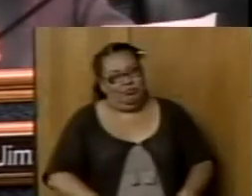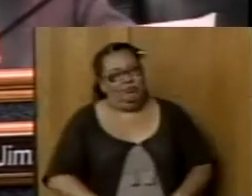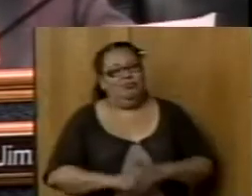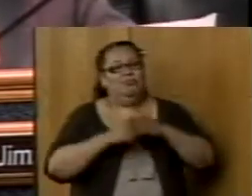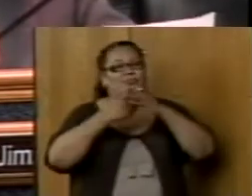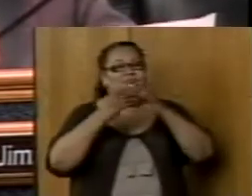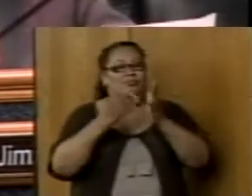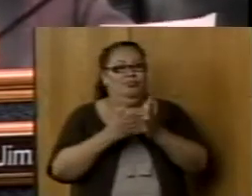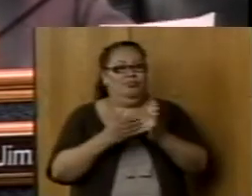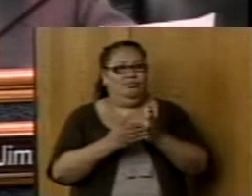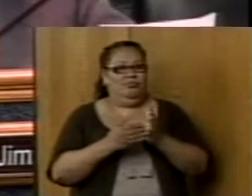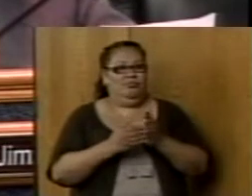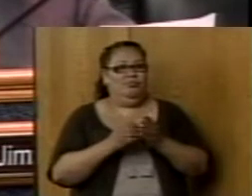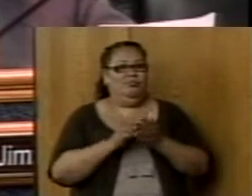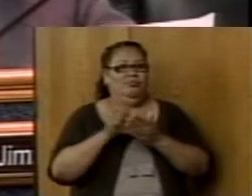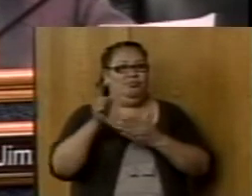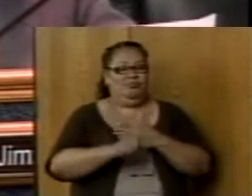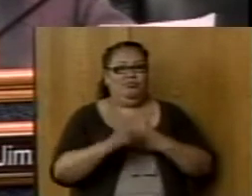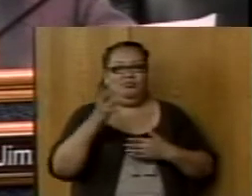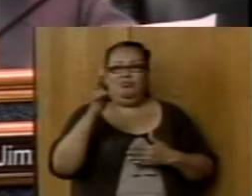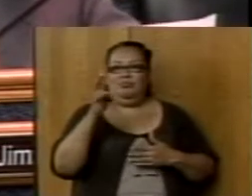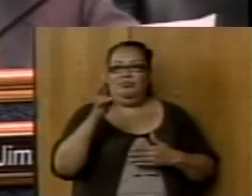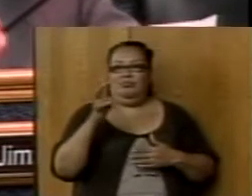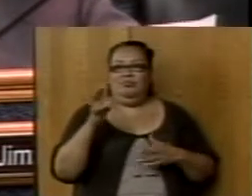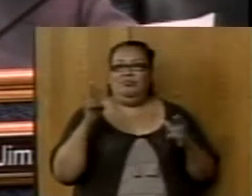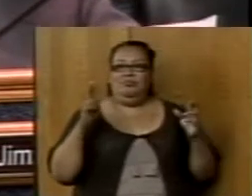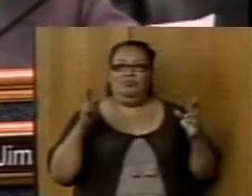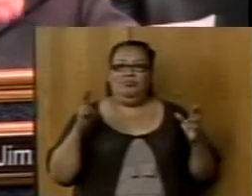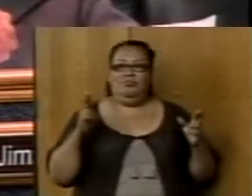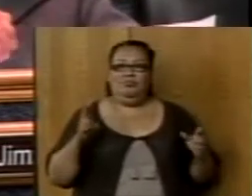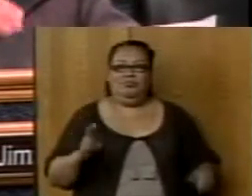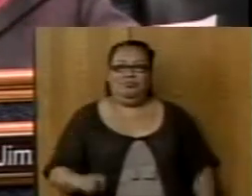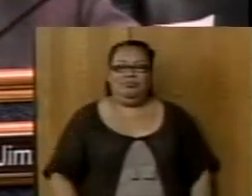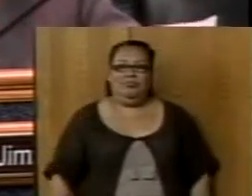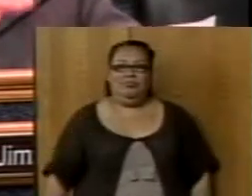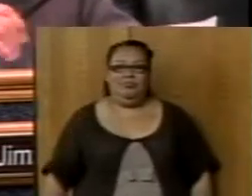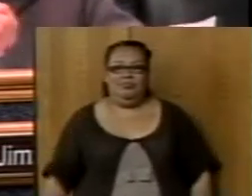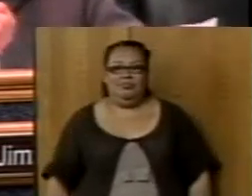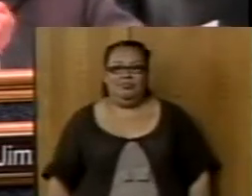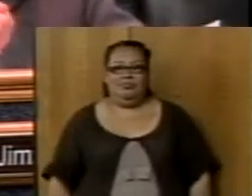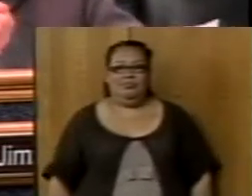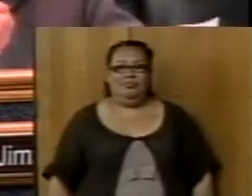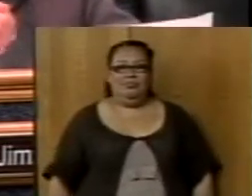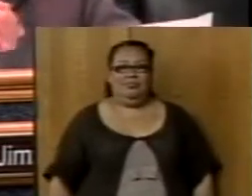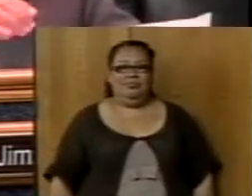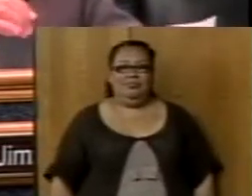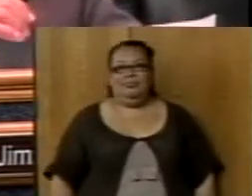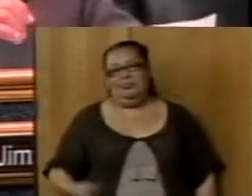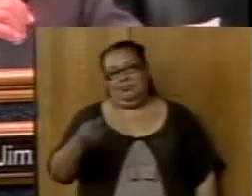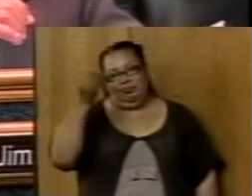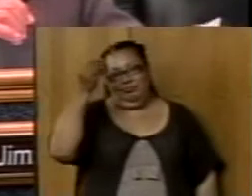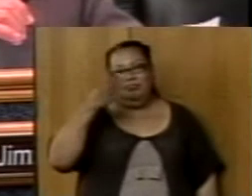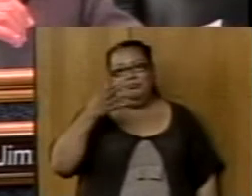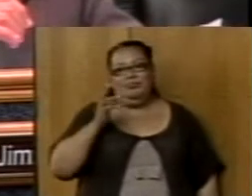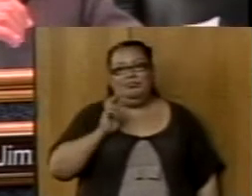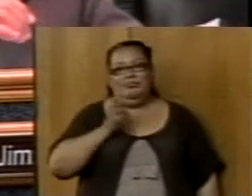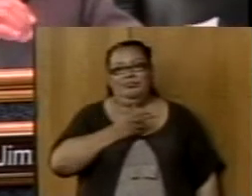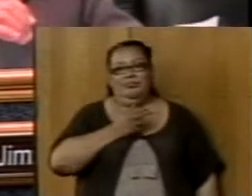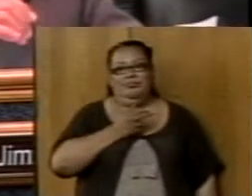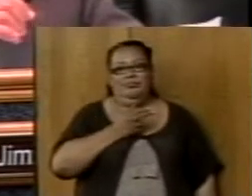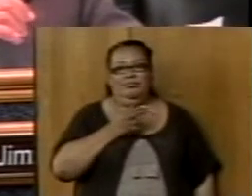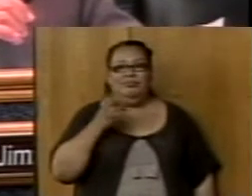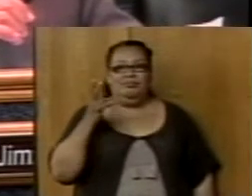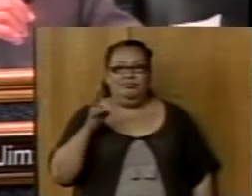hopefully by August 17th it'll be done. Hopefully. Well, I'm not going to say hopefully, a scary but word. That's what they tell us, and by